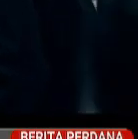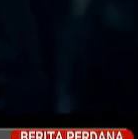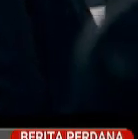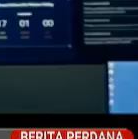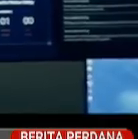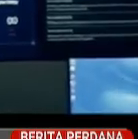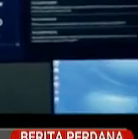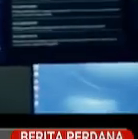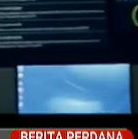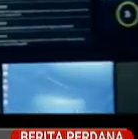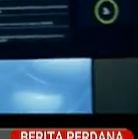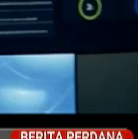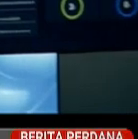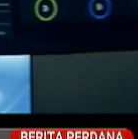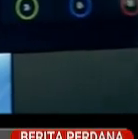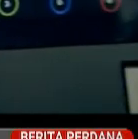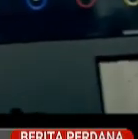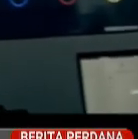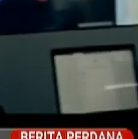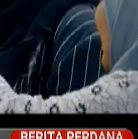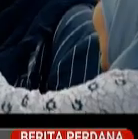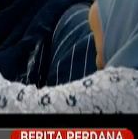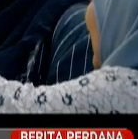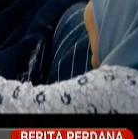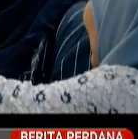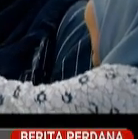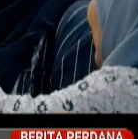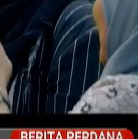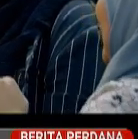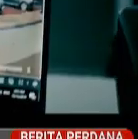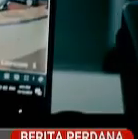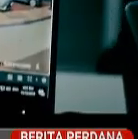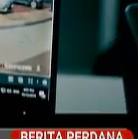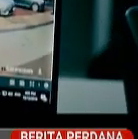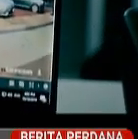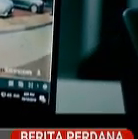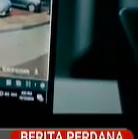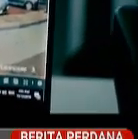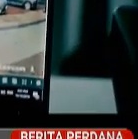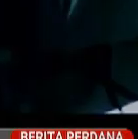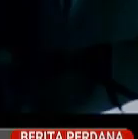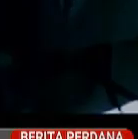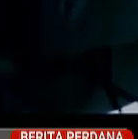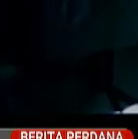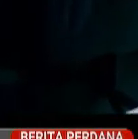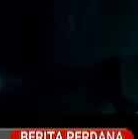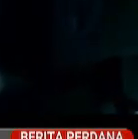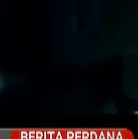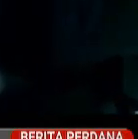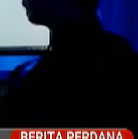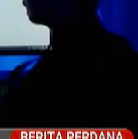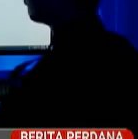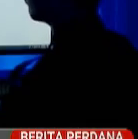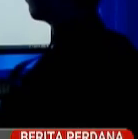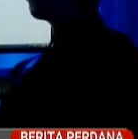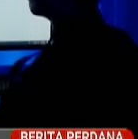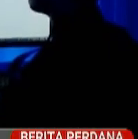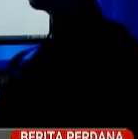This sophisticated system triggers the rapid deployment of emergency and rescue services.